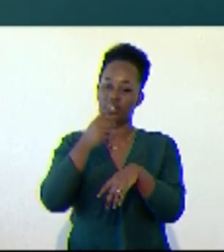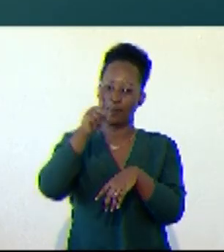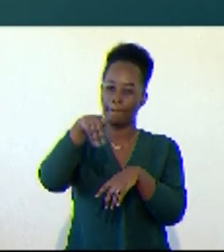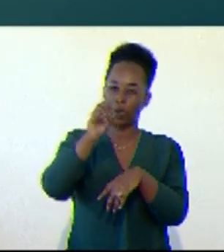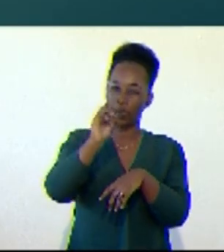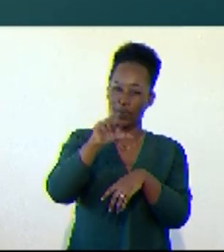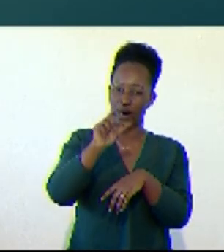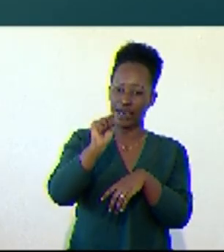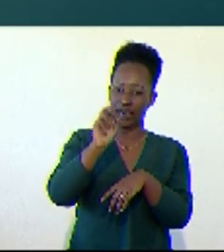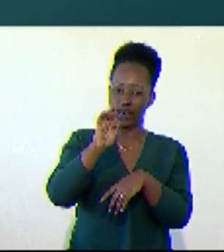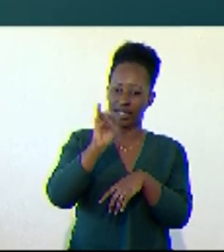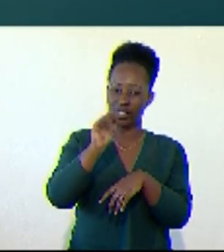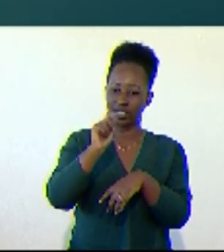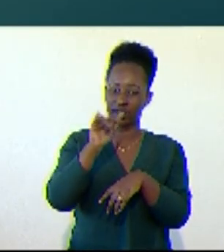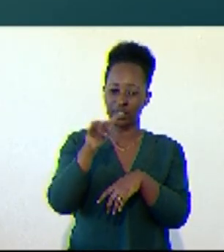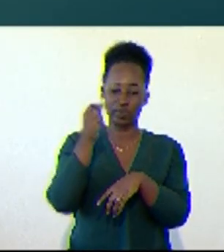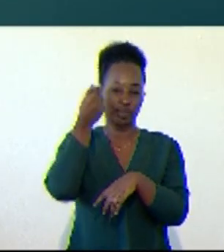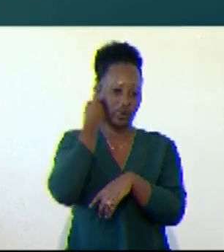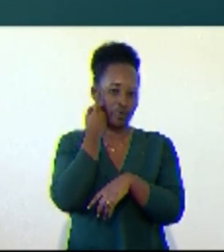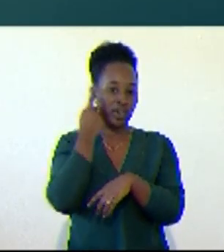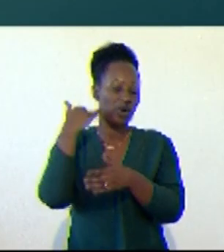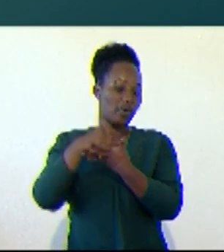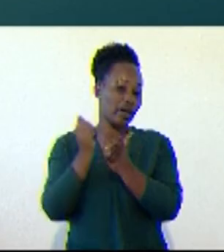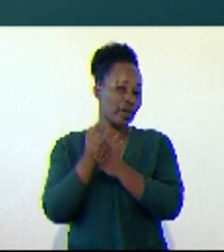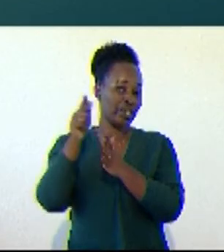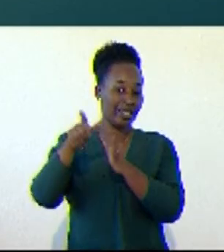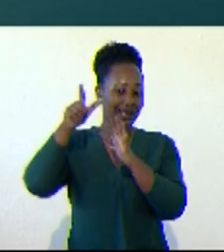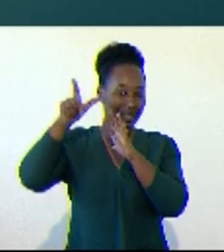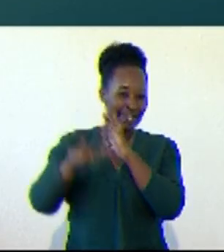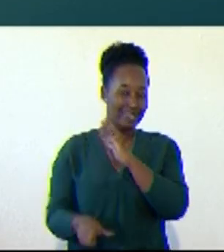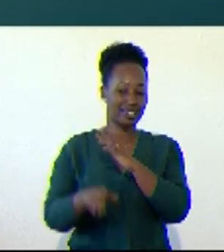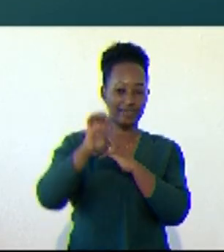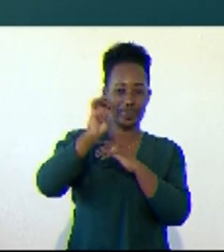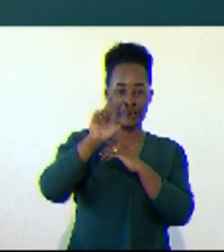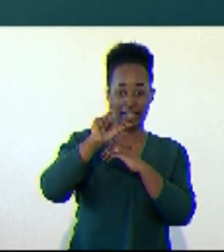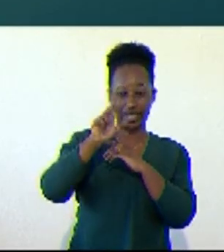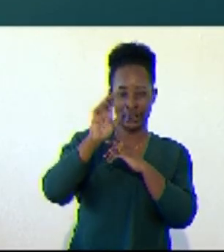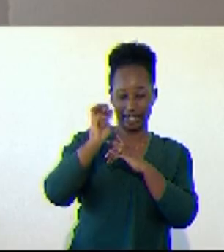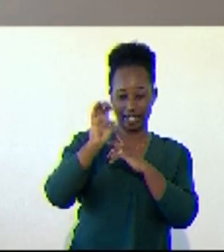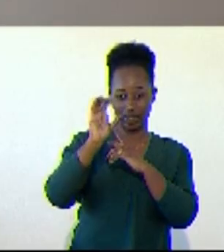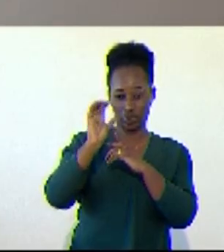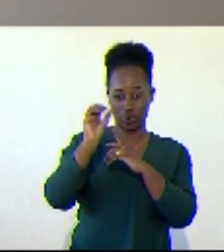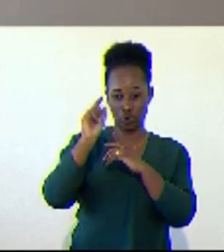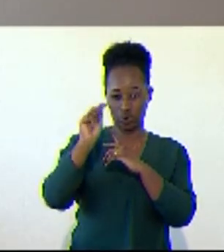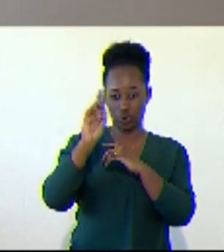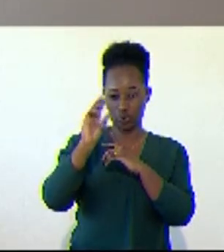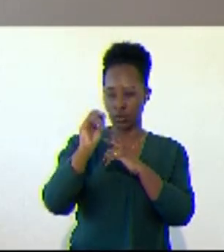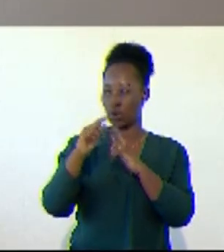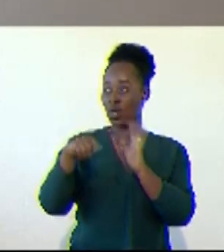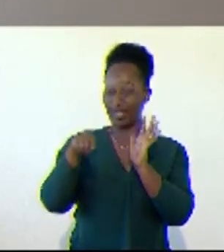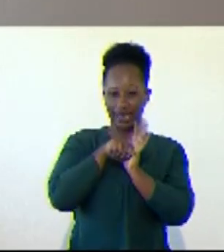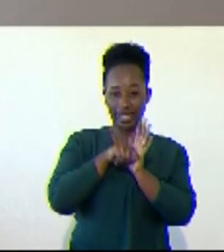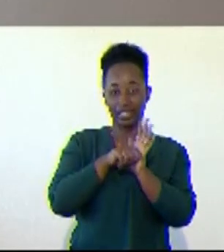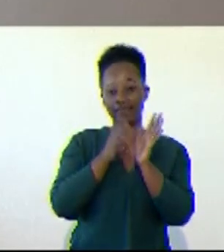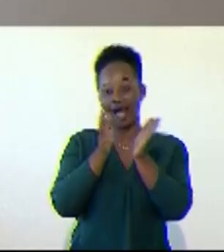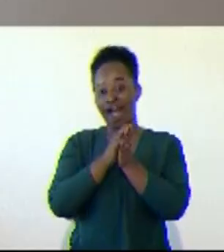This carbon is less electronegative, and this oxygen is highly electronegative, 3.5 for